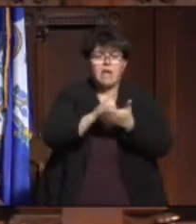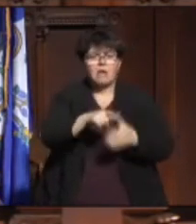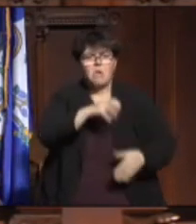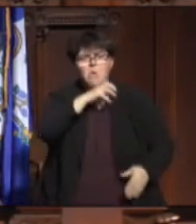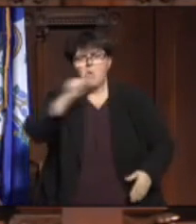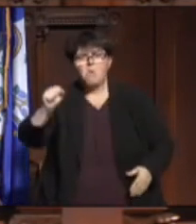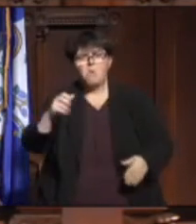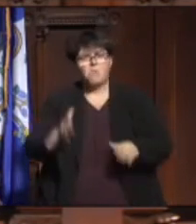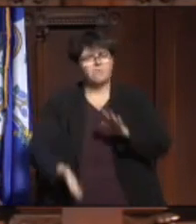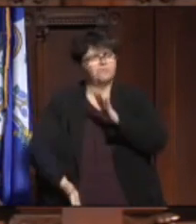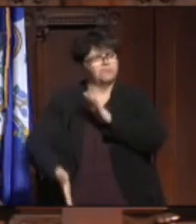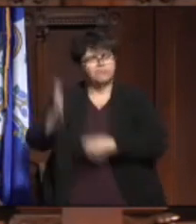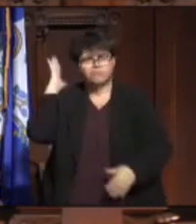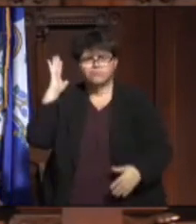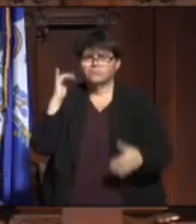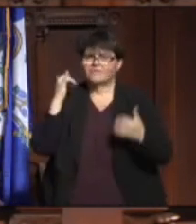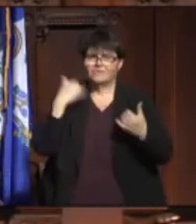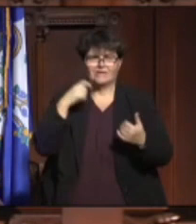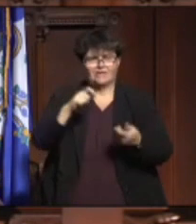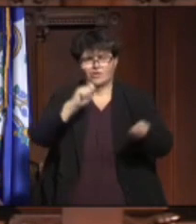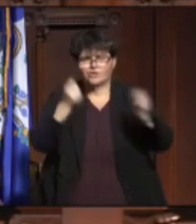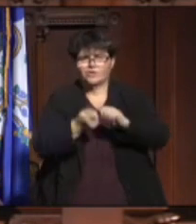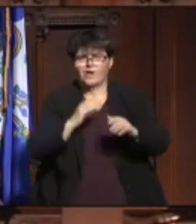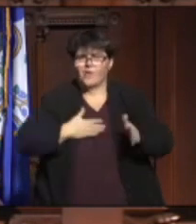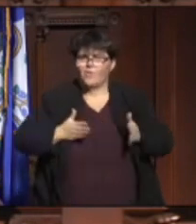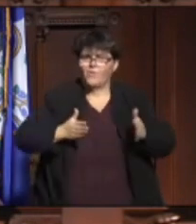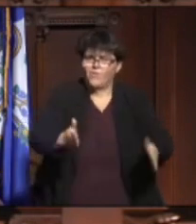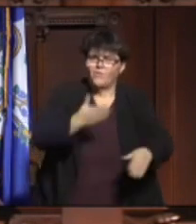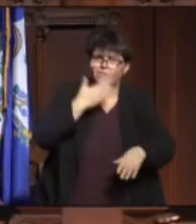of Transportation has targeted the worst bottlenecks.